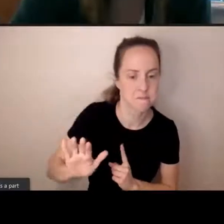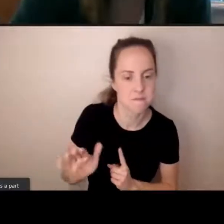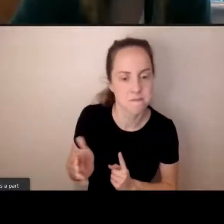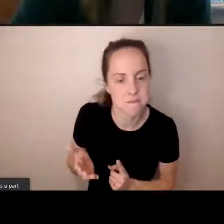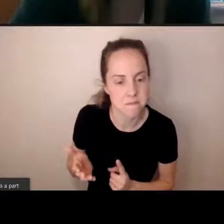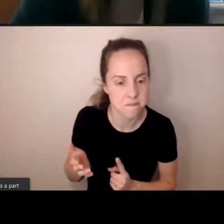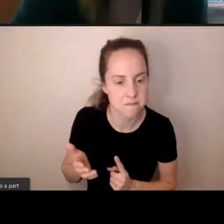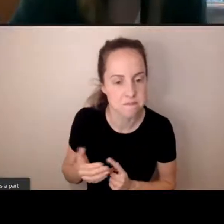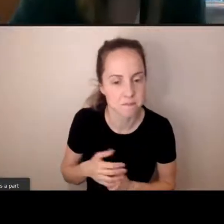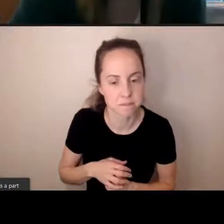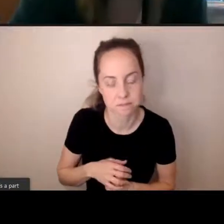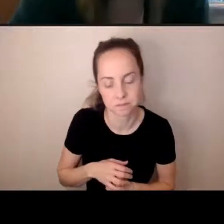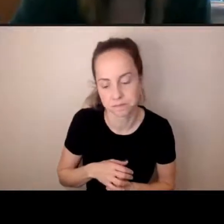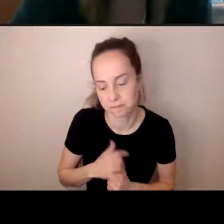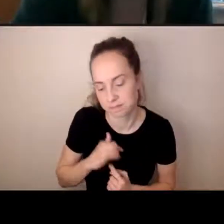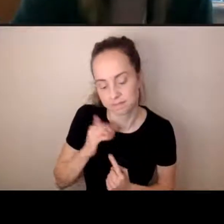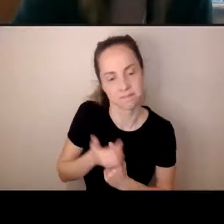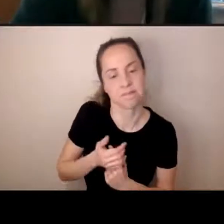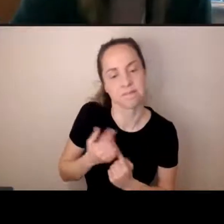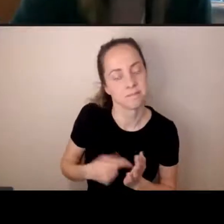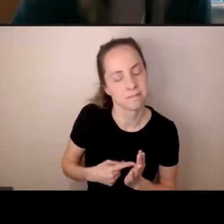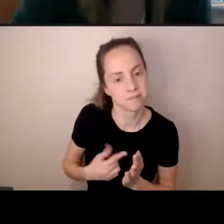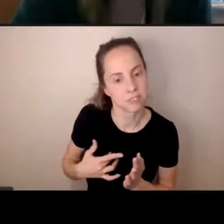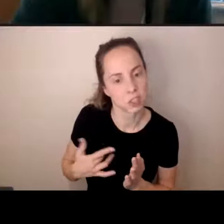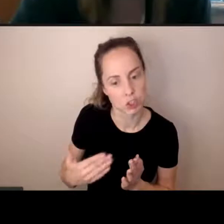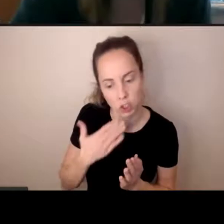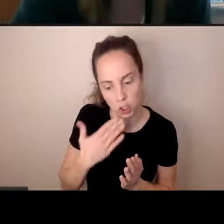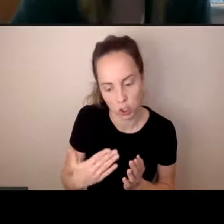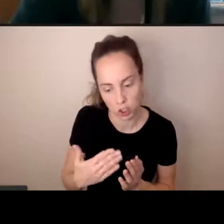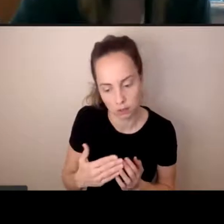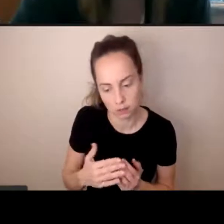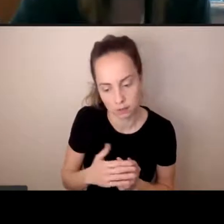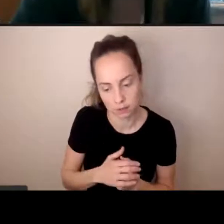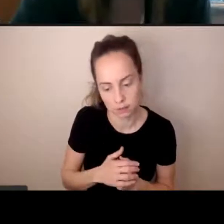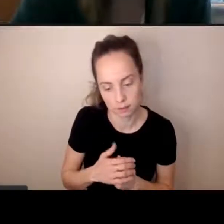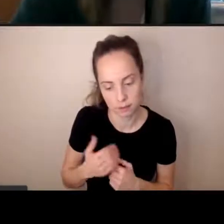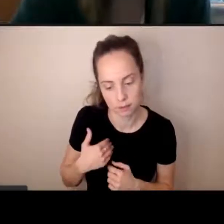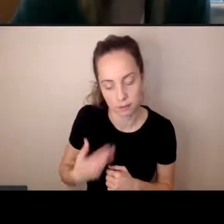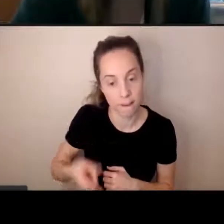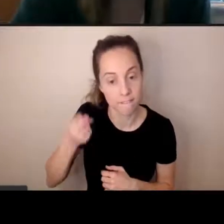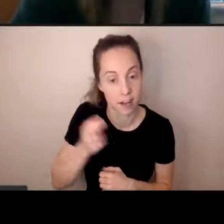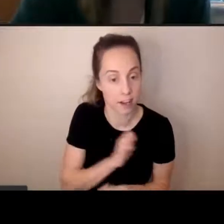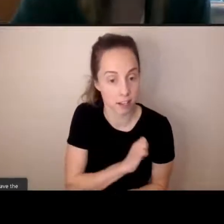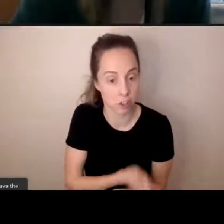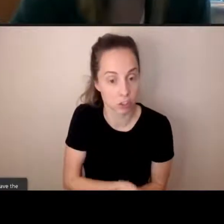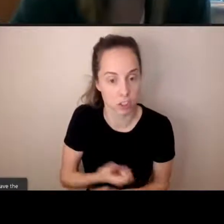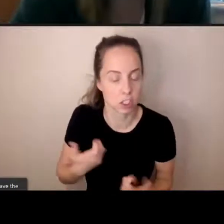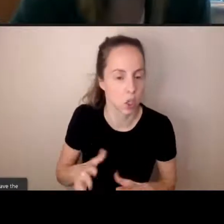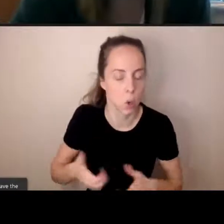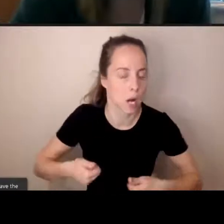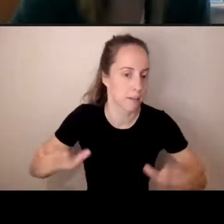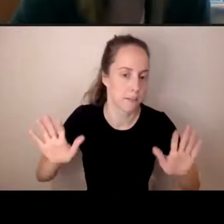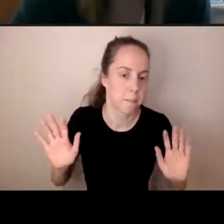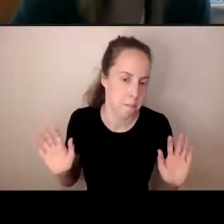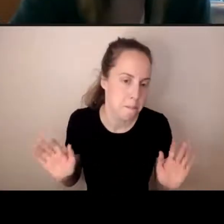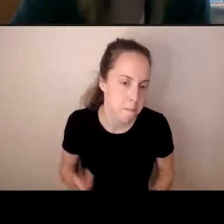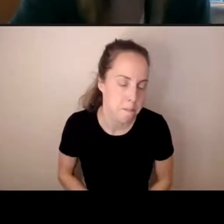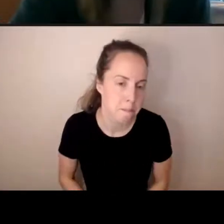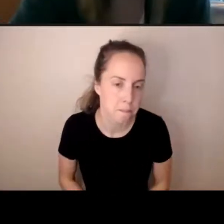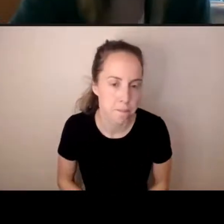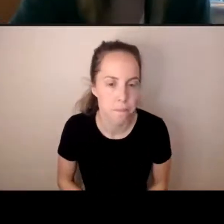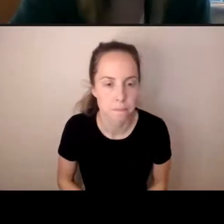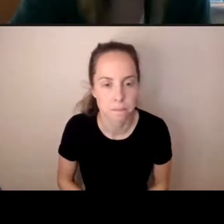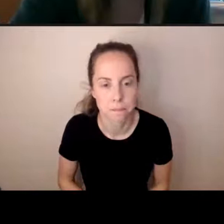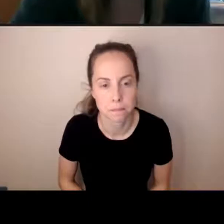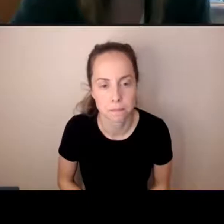of, sometimes it feels good to have the high energy and people don't want to give it up. But what I try to do